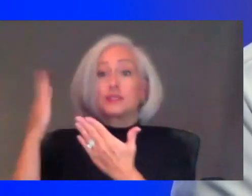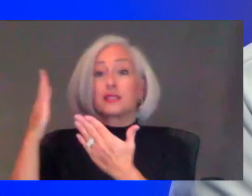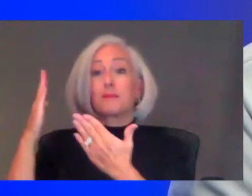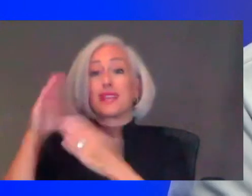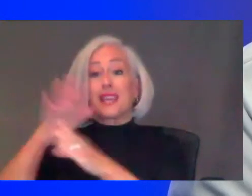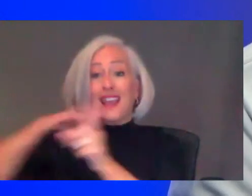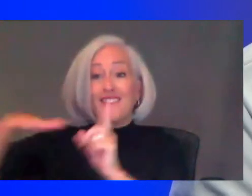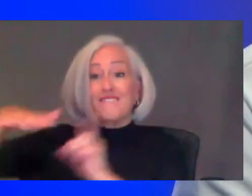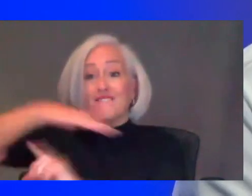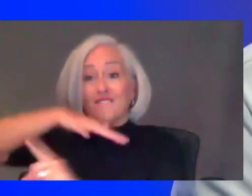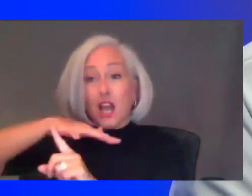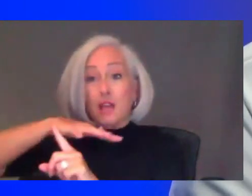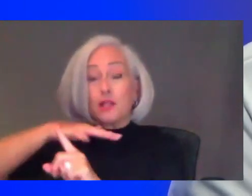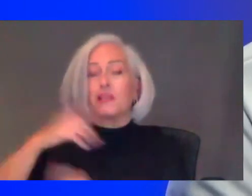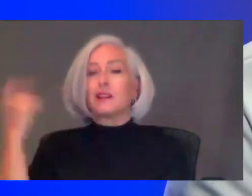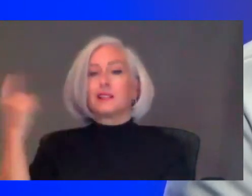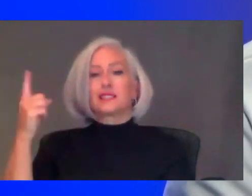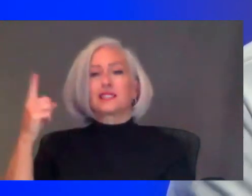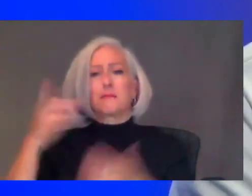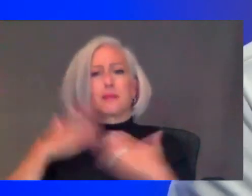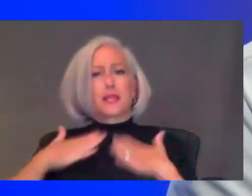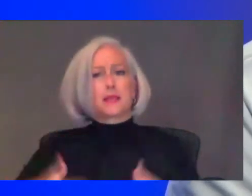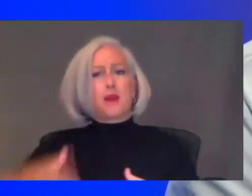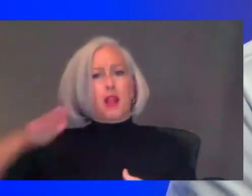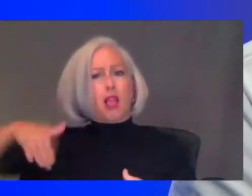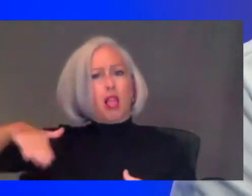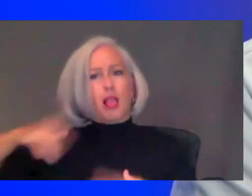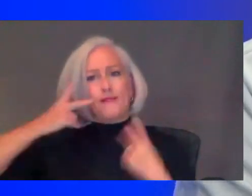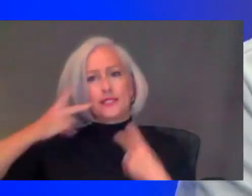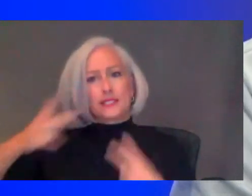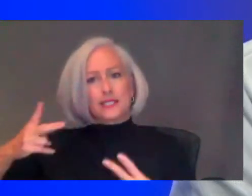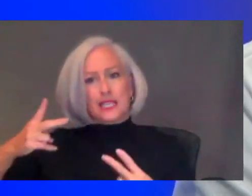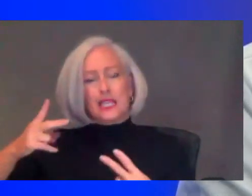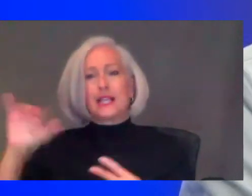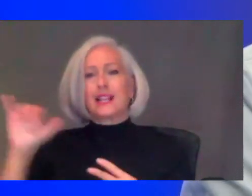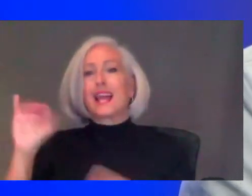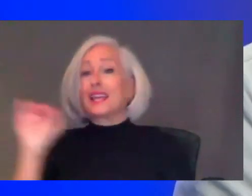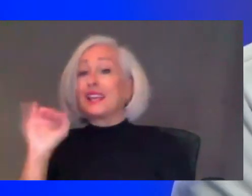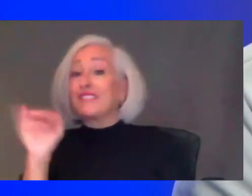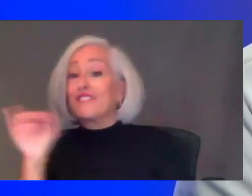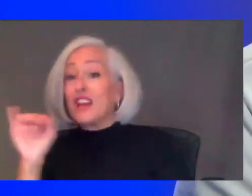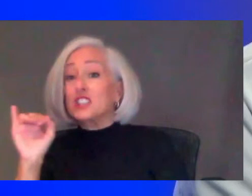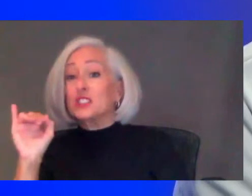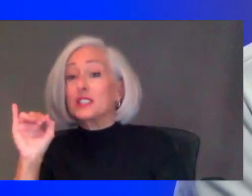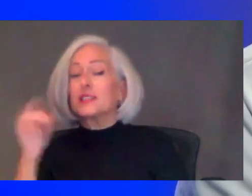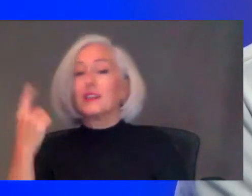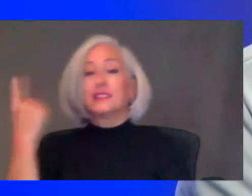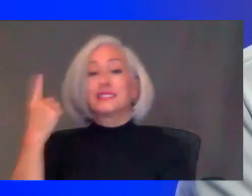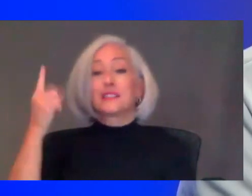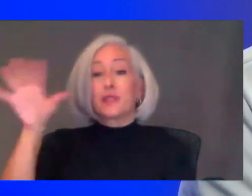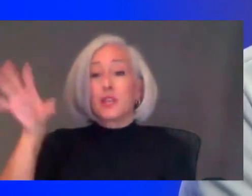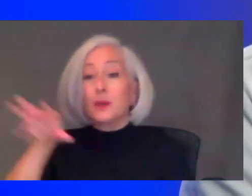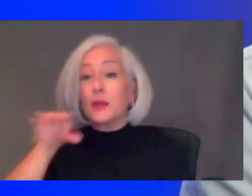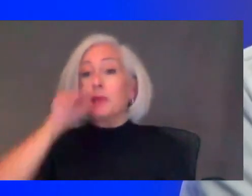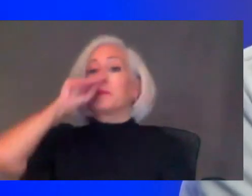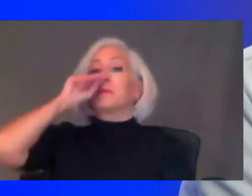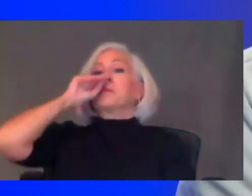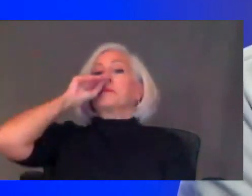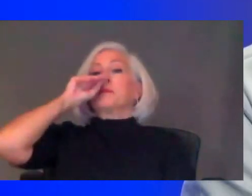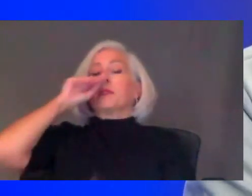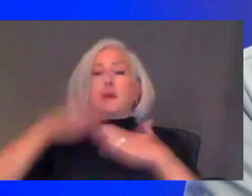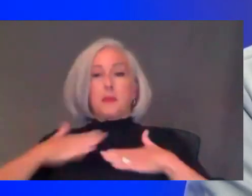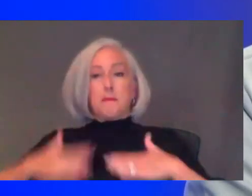about that spike protein. I kind of tell patients it's what punctures your cells. It's what gets that virus inside your